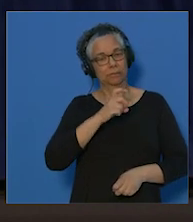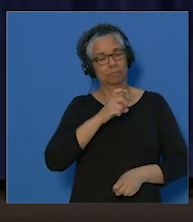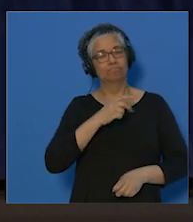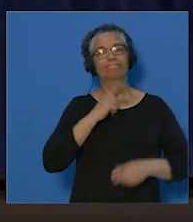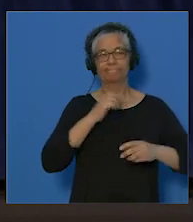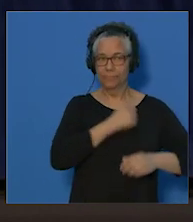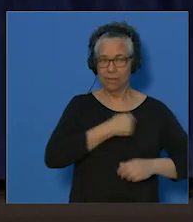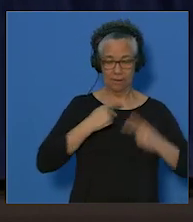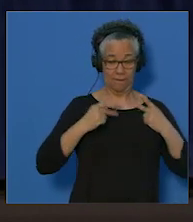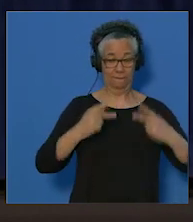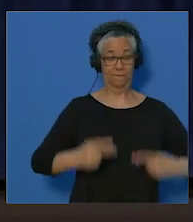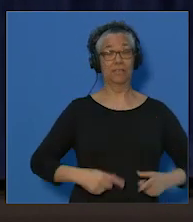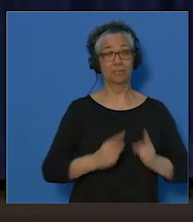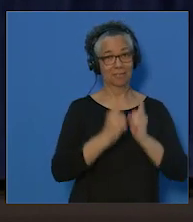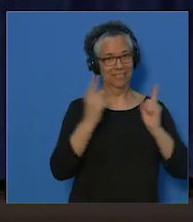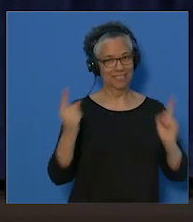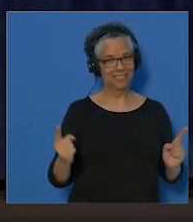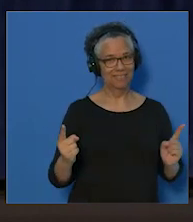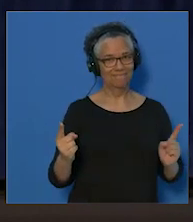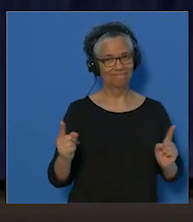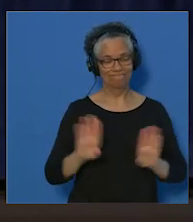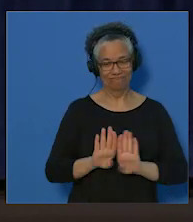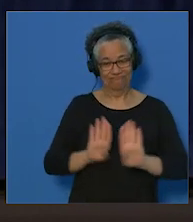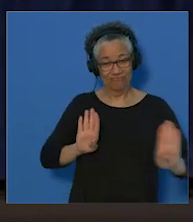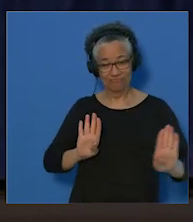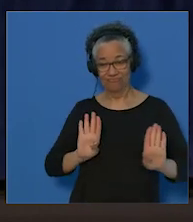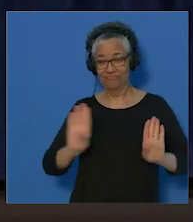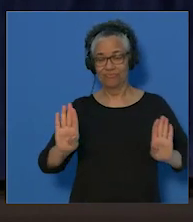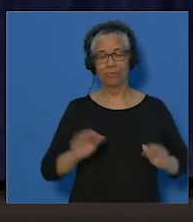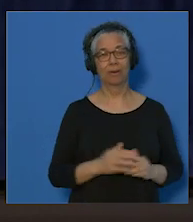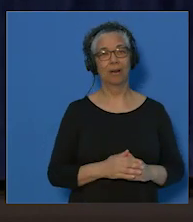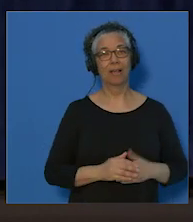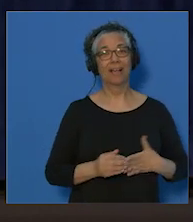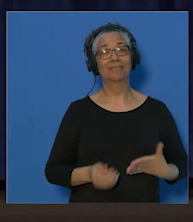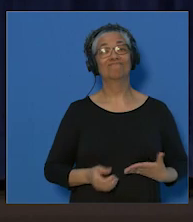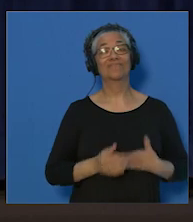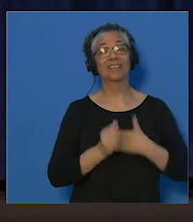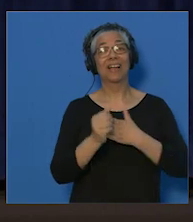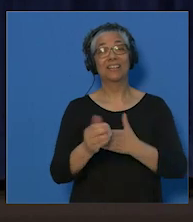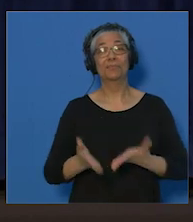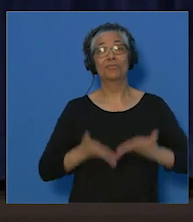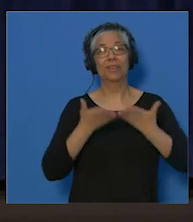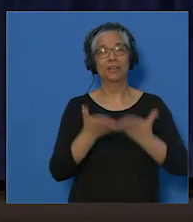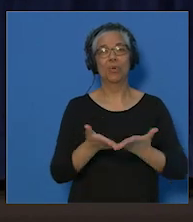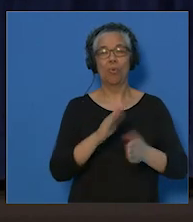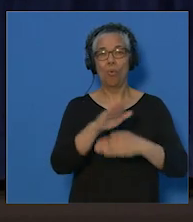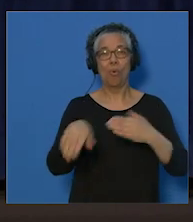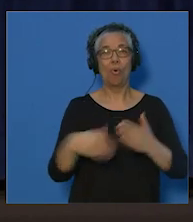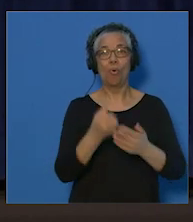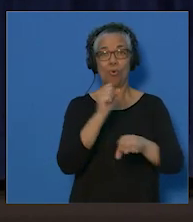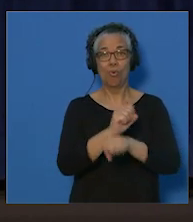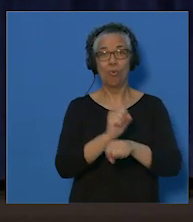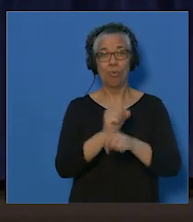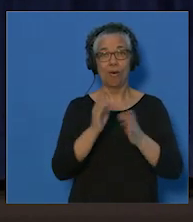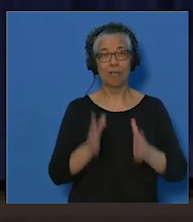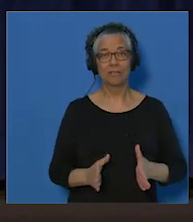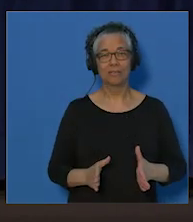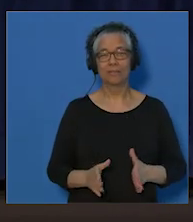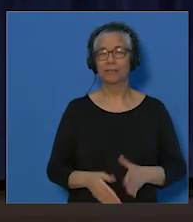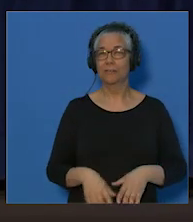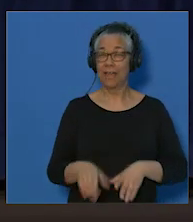physical distancing, Minister of Health. Guidance will be released which will require all employees and customers to wear